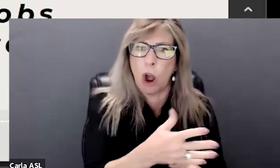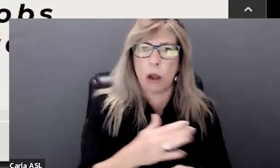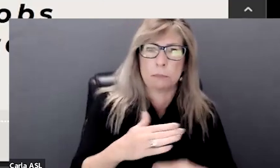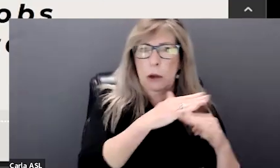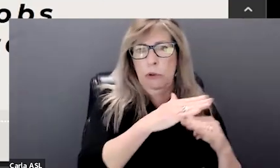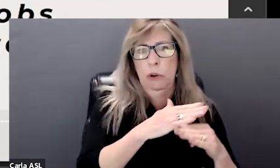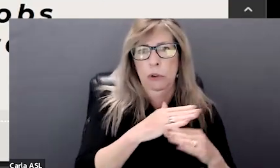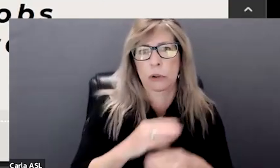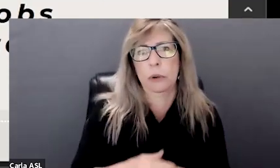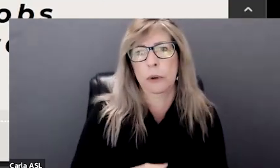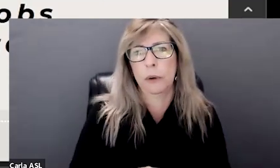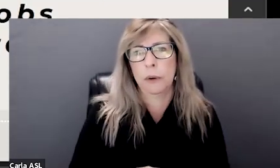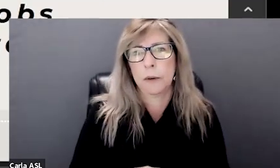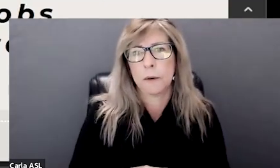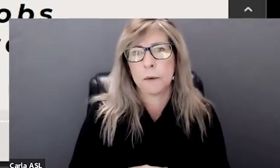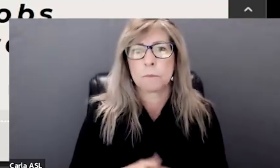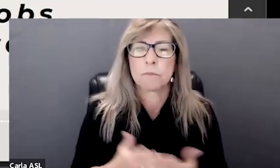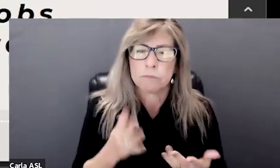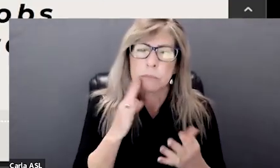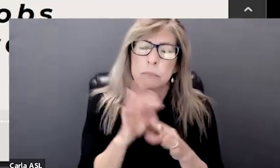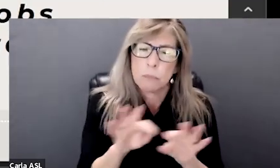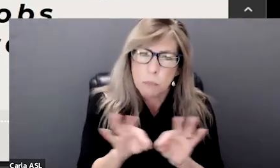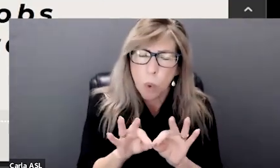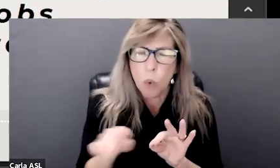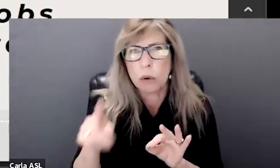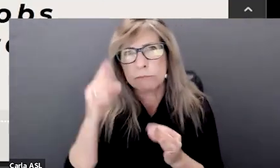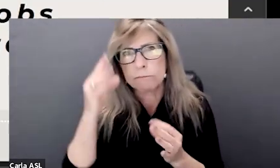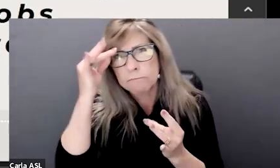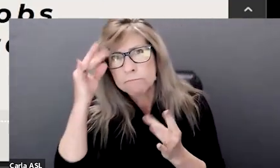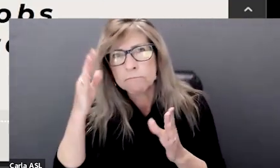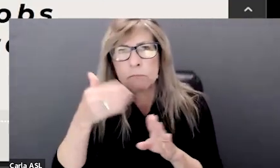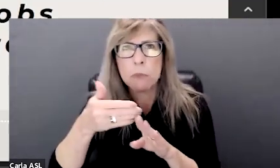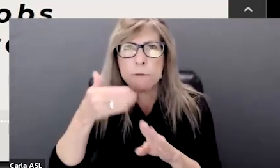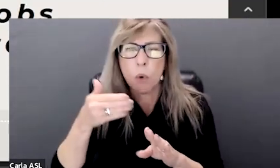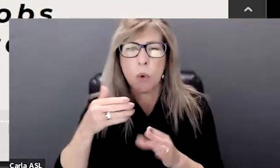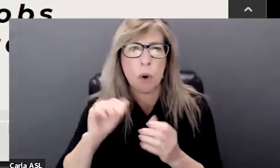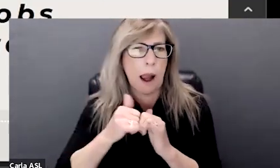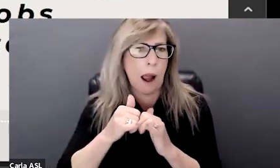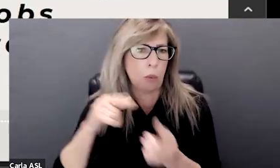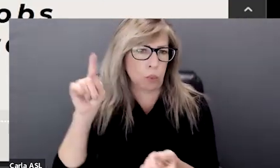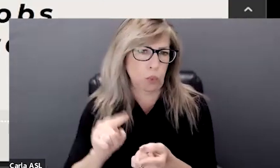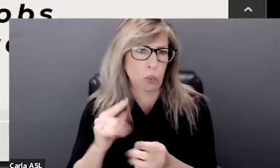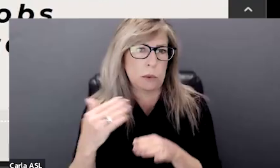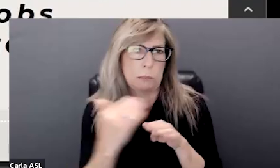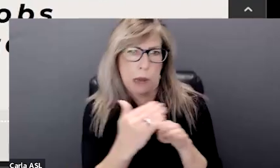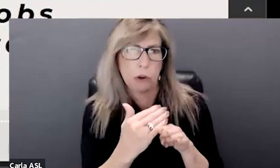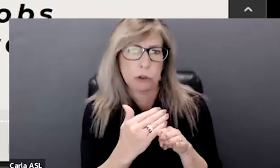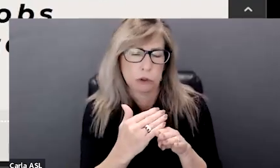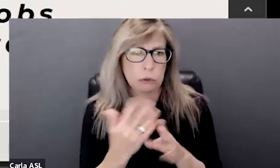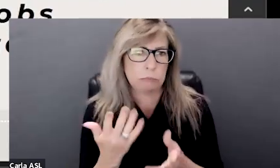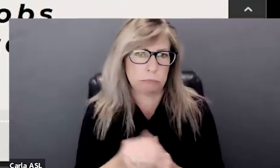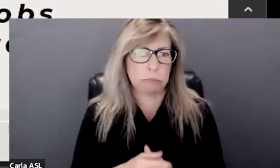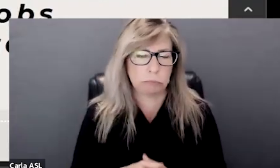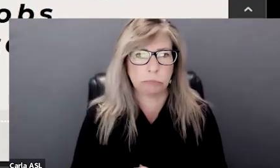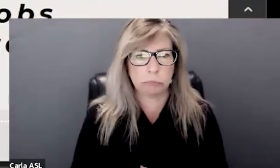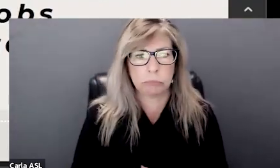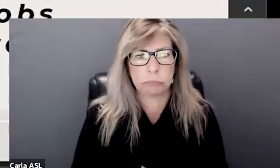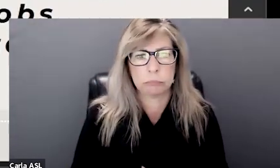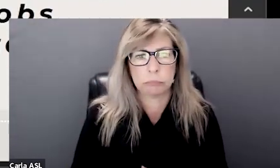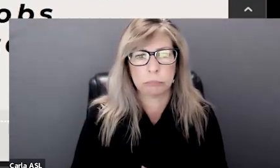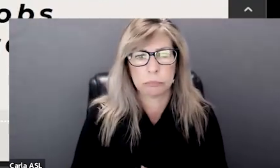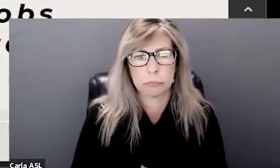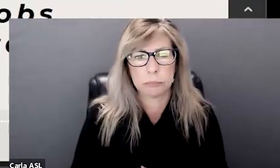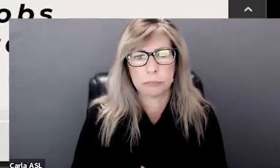being thoughtful about these things in advance can go a long way to prevent those types of barriers of getting in the way